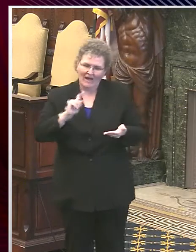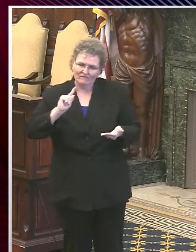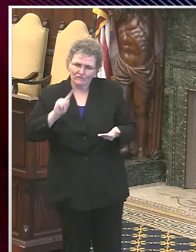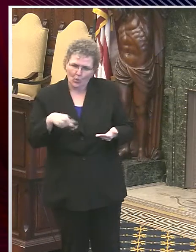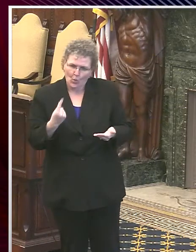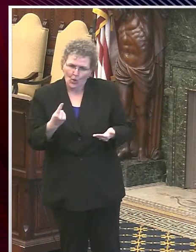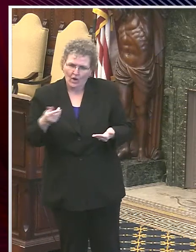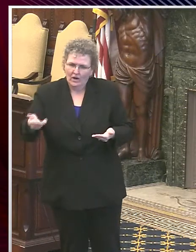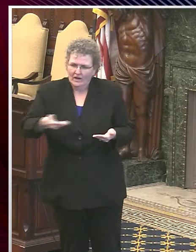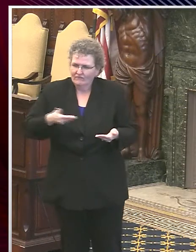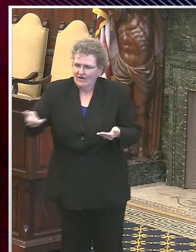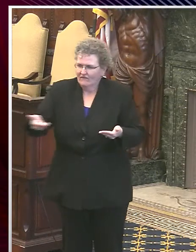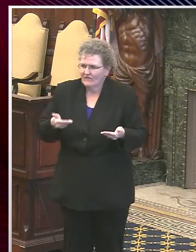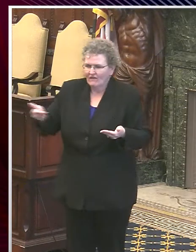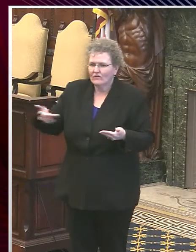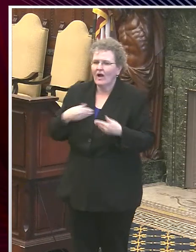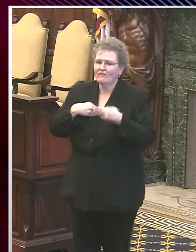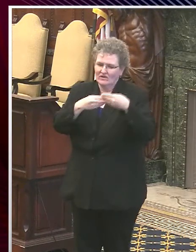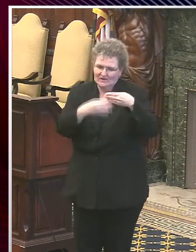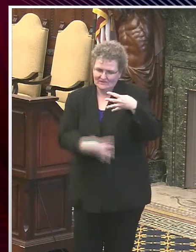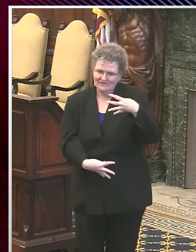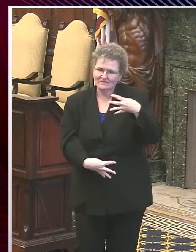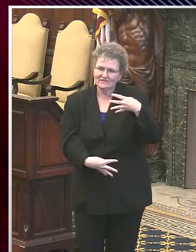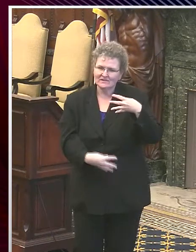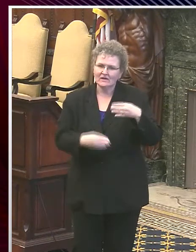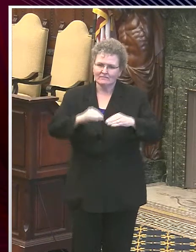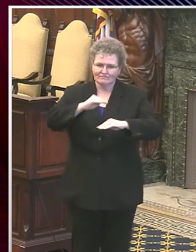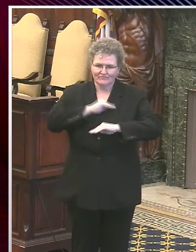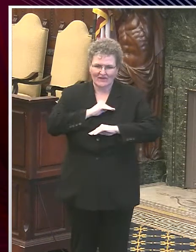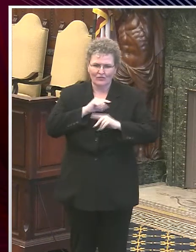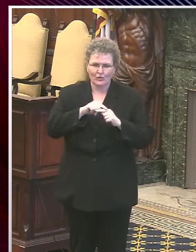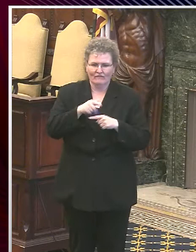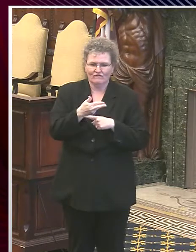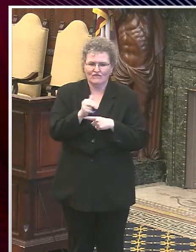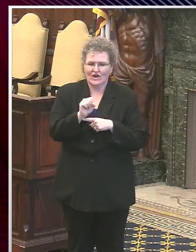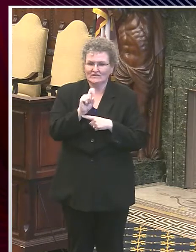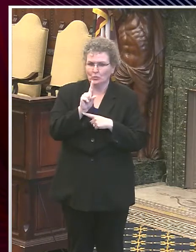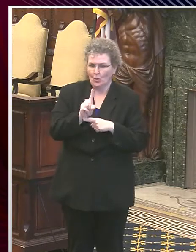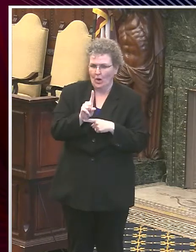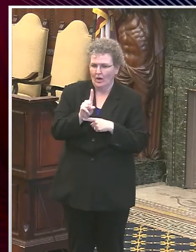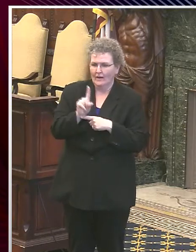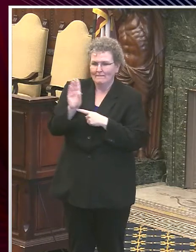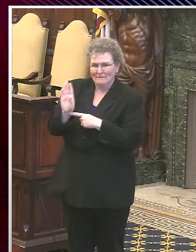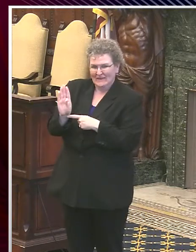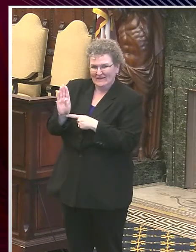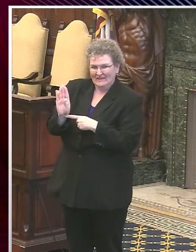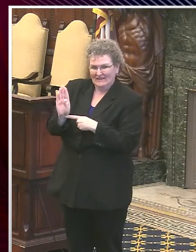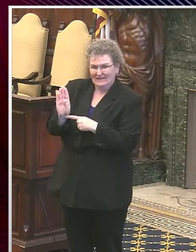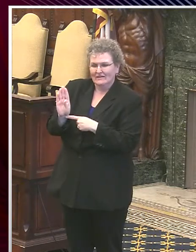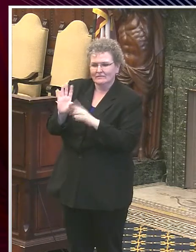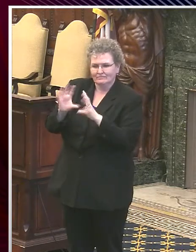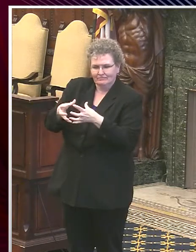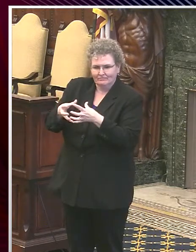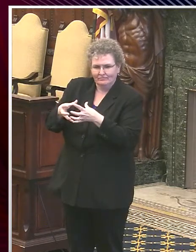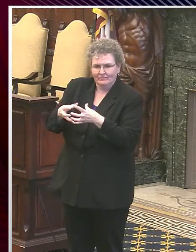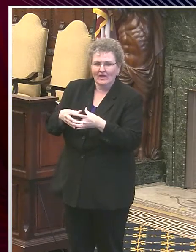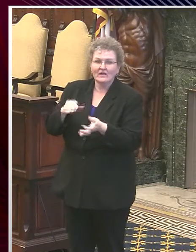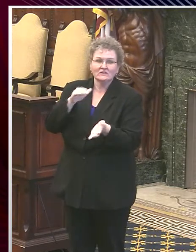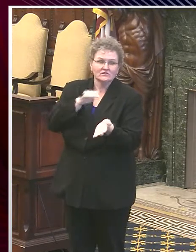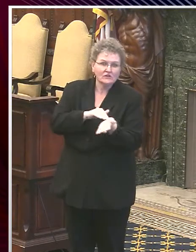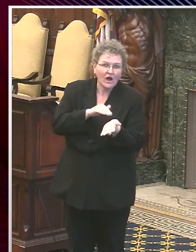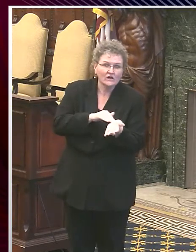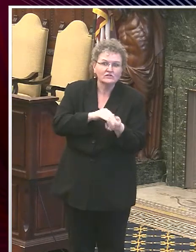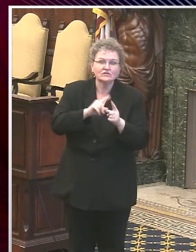interest database on their website who meet the phase 1B criteria. In addition, the Black Doctors COVID Consortium is continuing